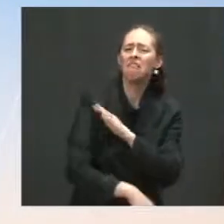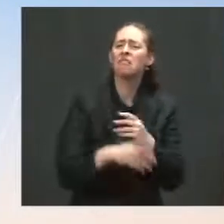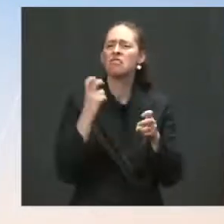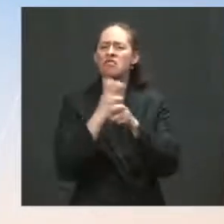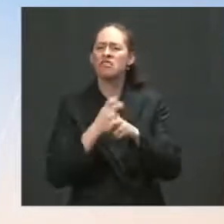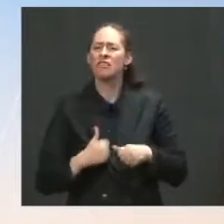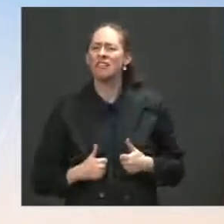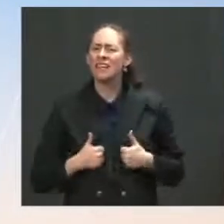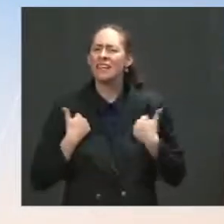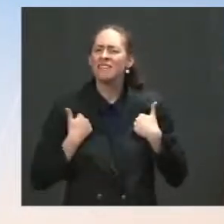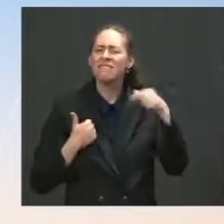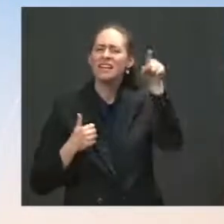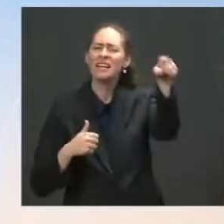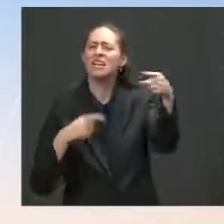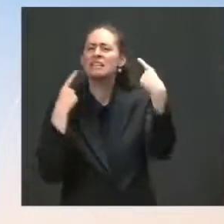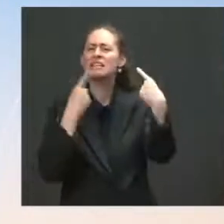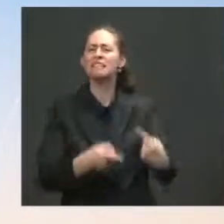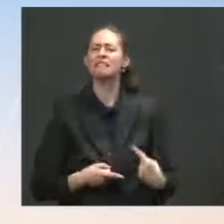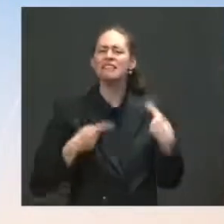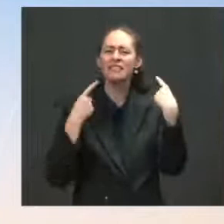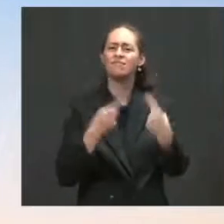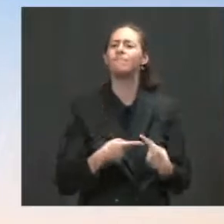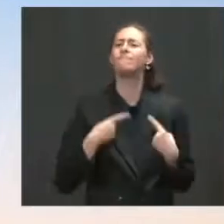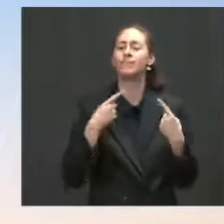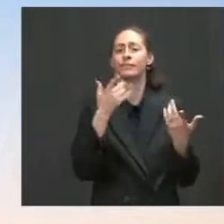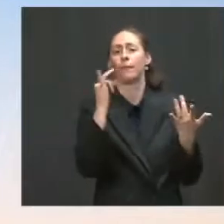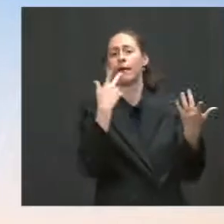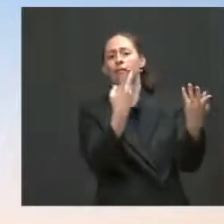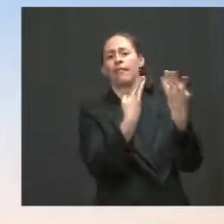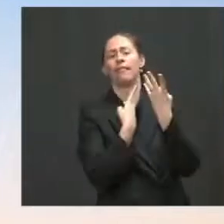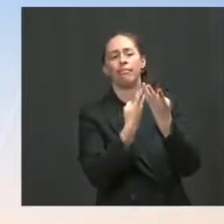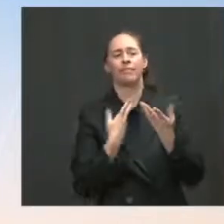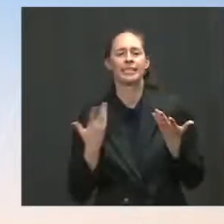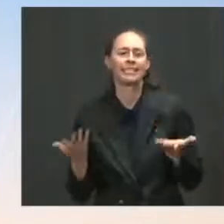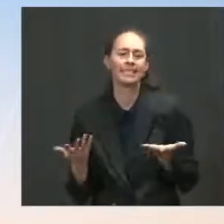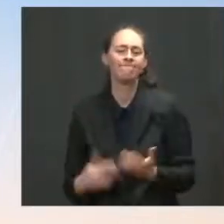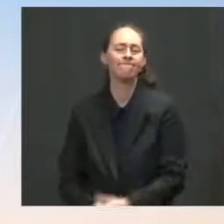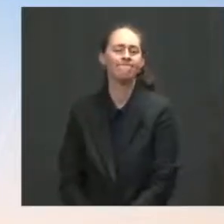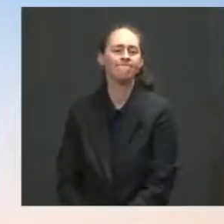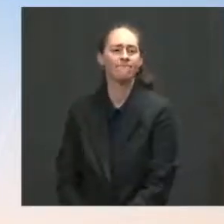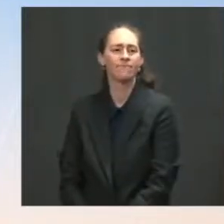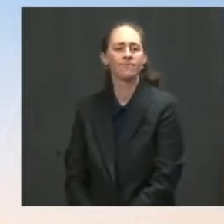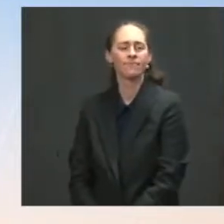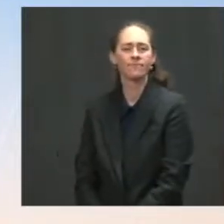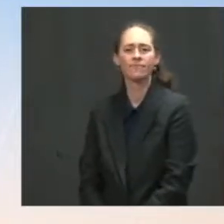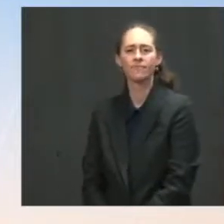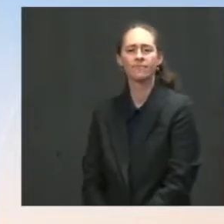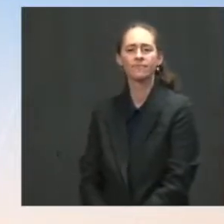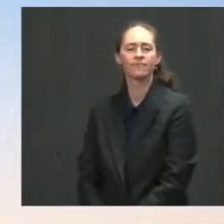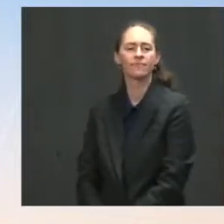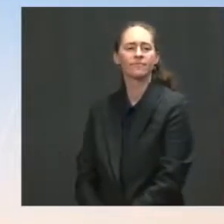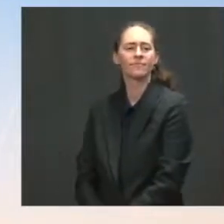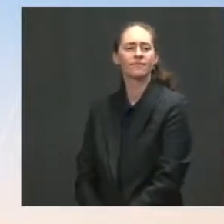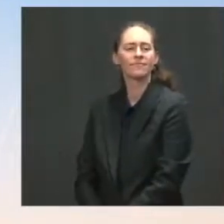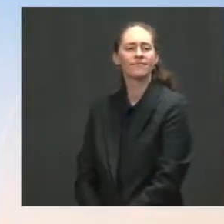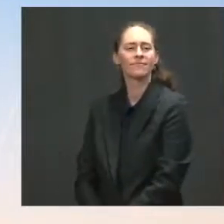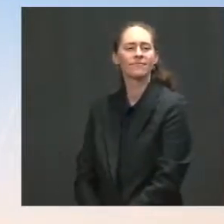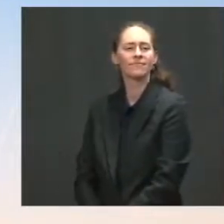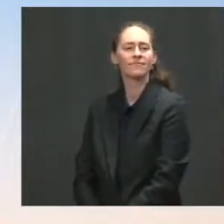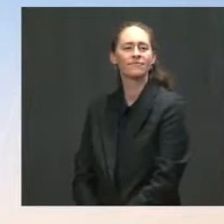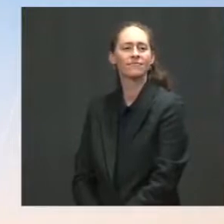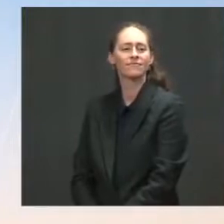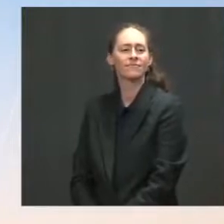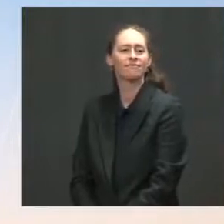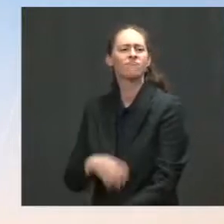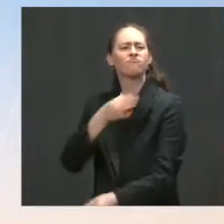we need to address at the same time. Go ahead. Sort of a housekeeping question. Sure. Given the status of COVID and the Delta variant,